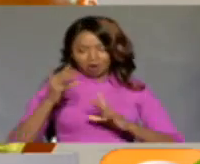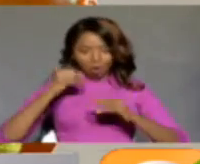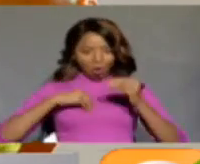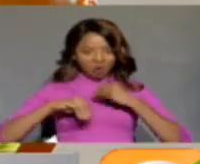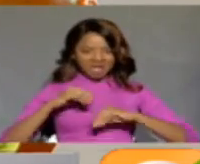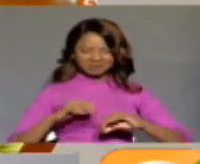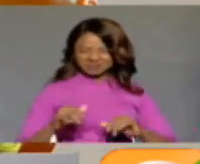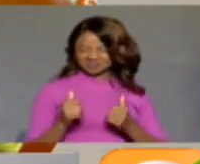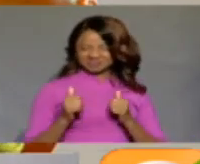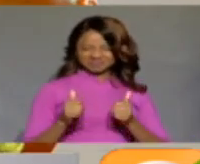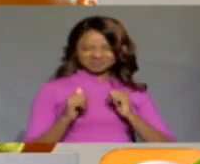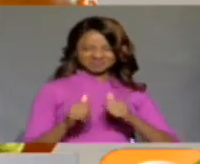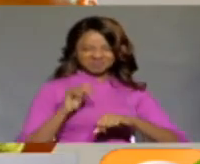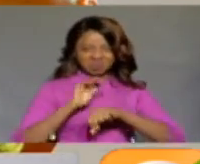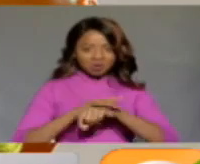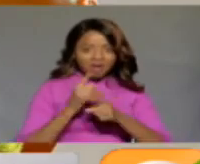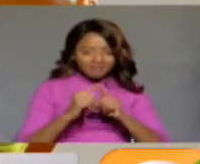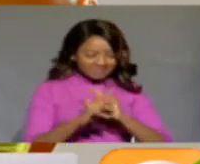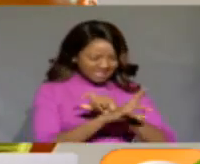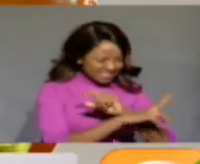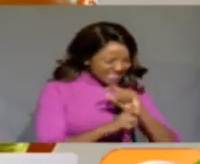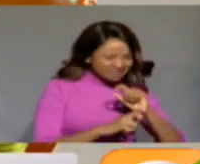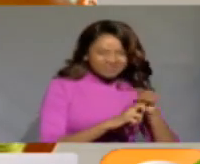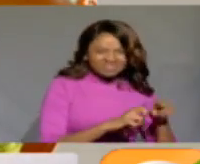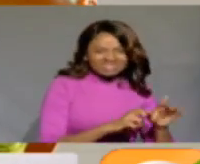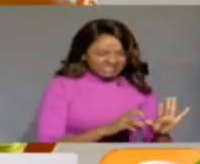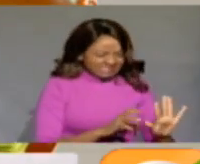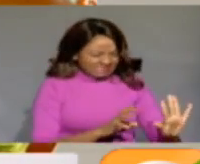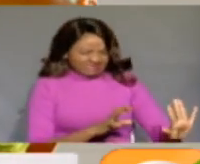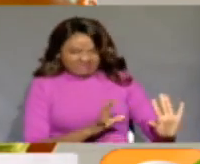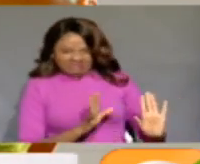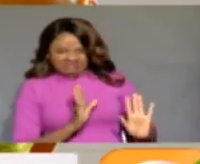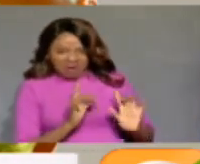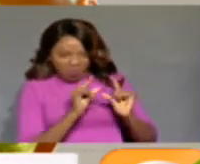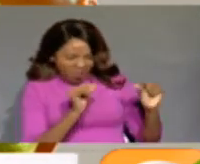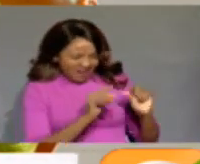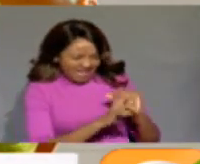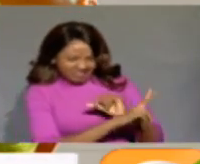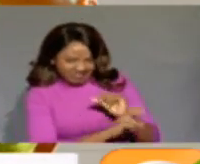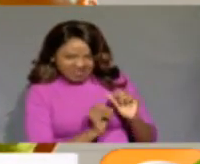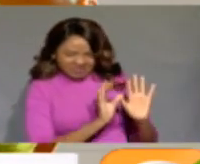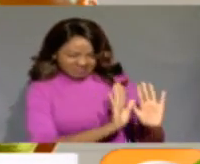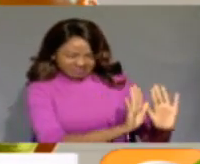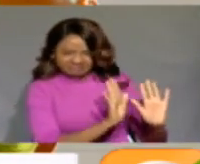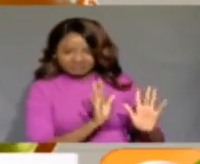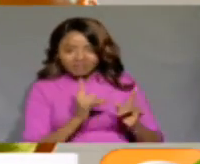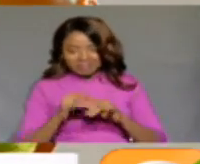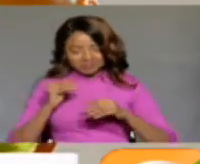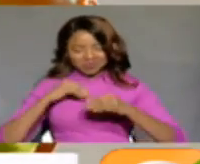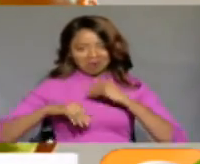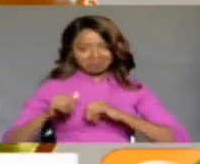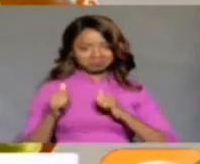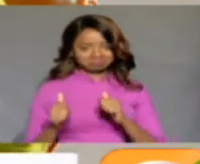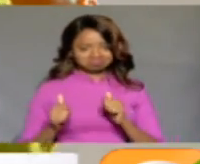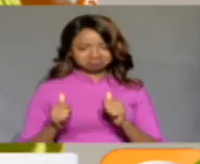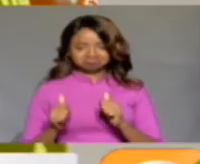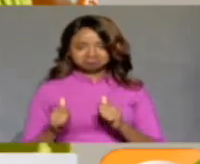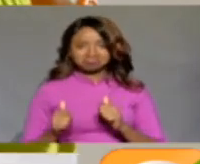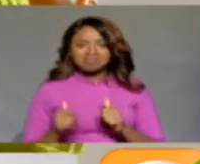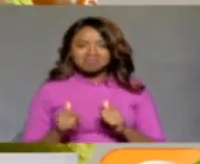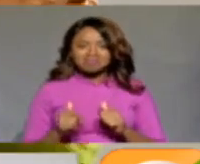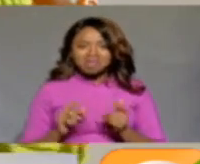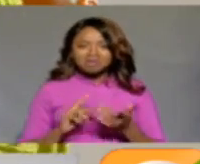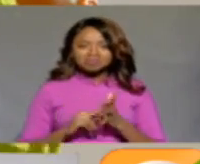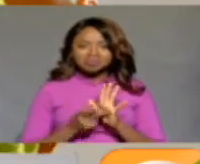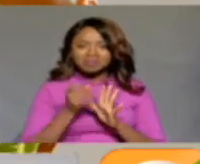thing. Theft is a bad thing. So, one fellow has been saying that if we reduce